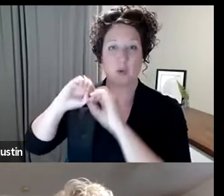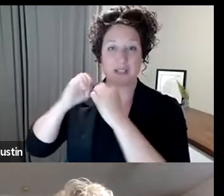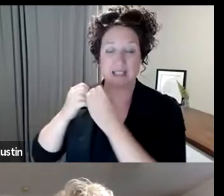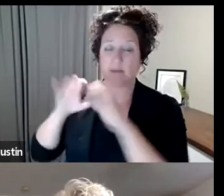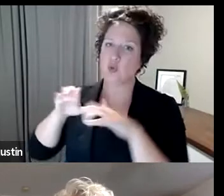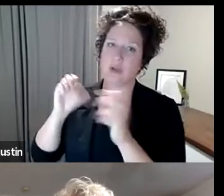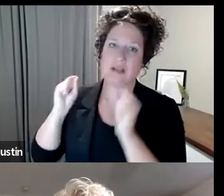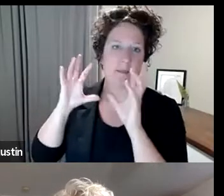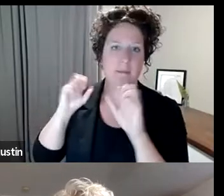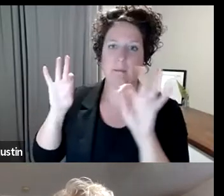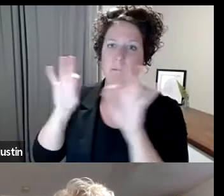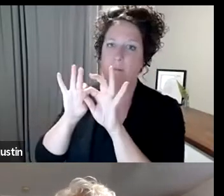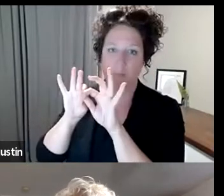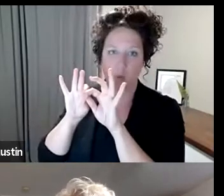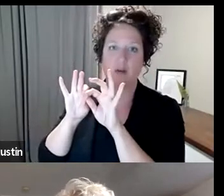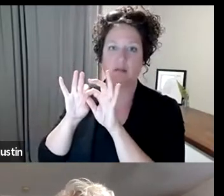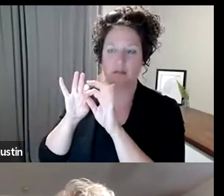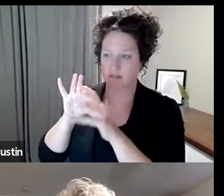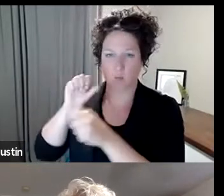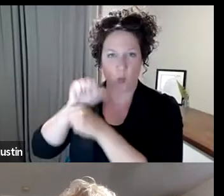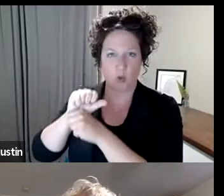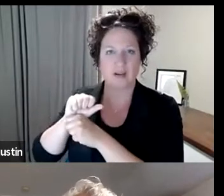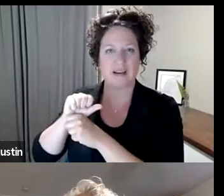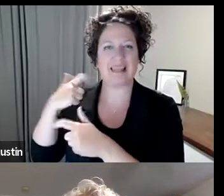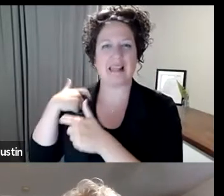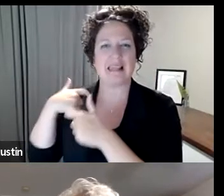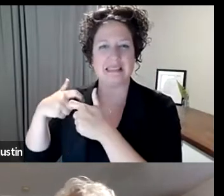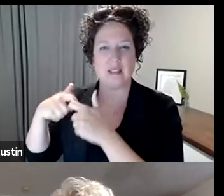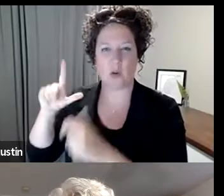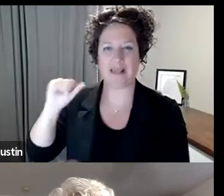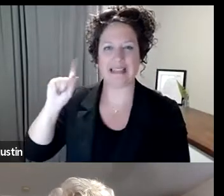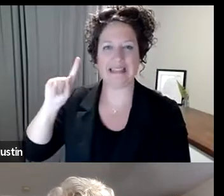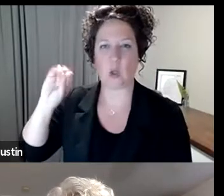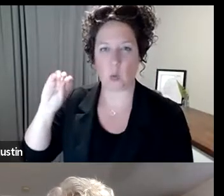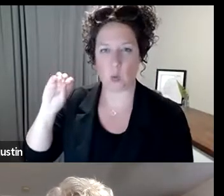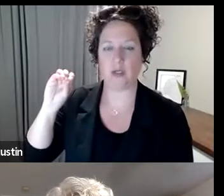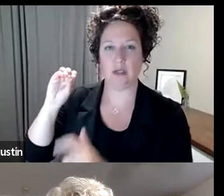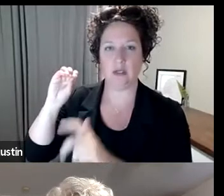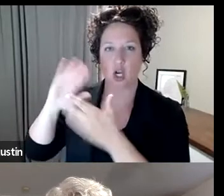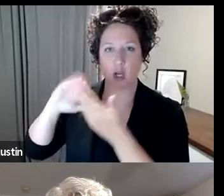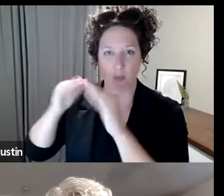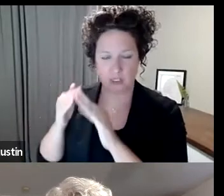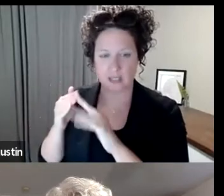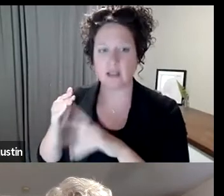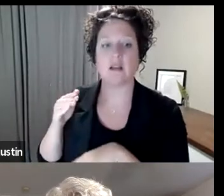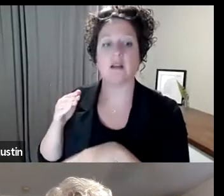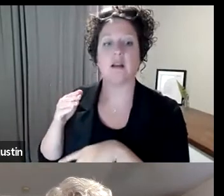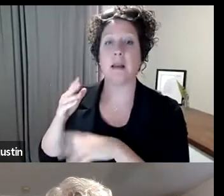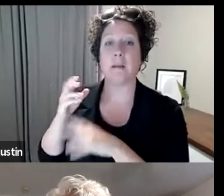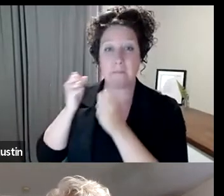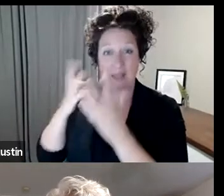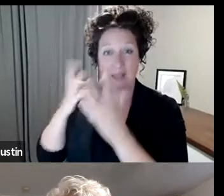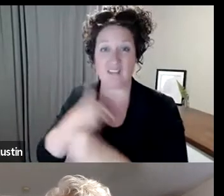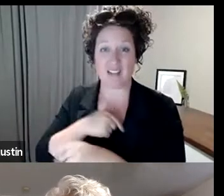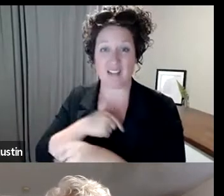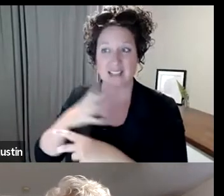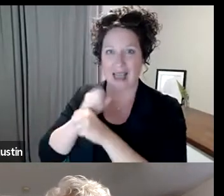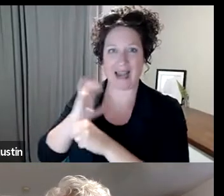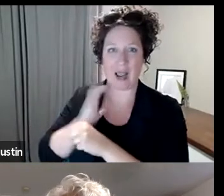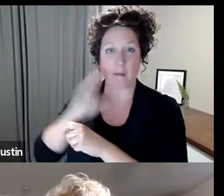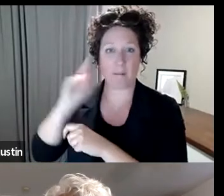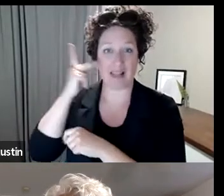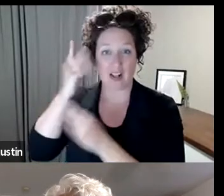important research into the Latino community and found, for example, that a lot of us got our political information and our information in